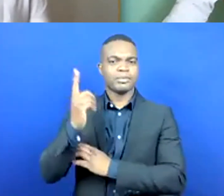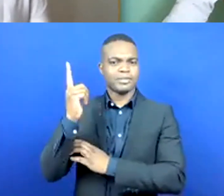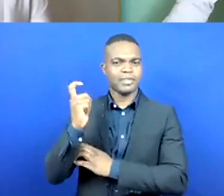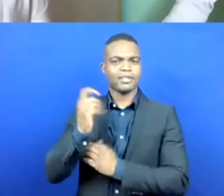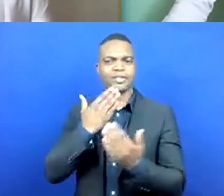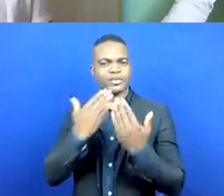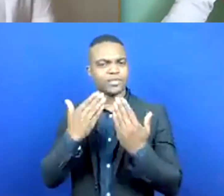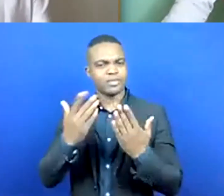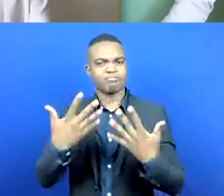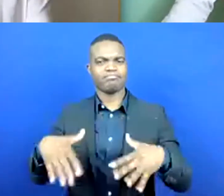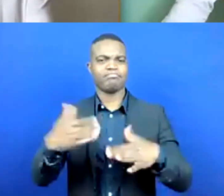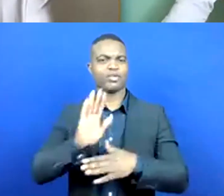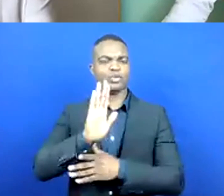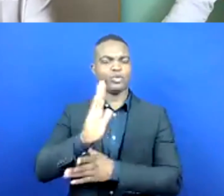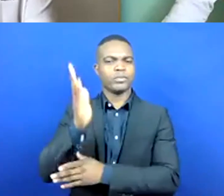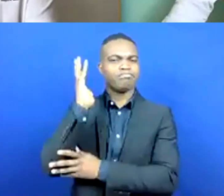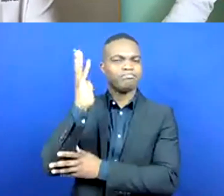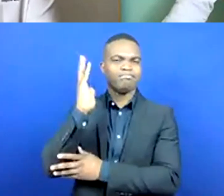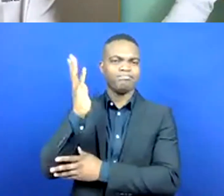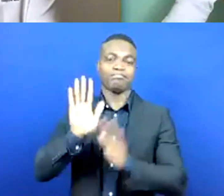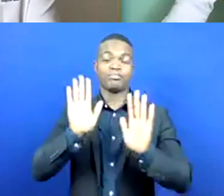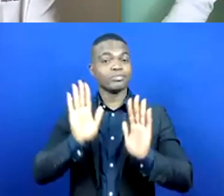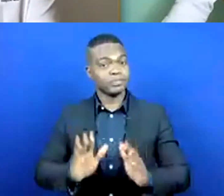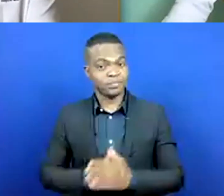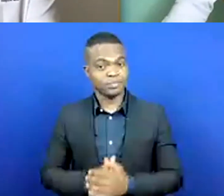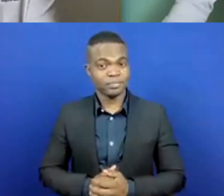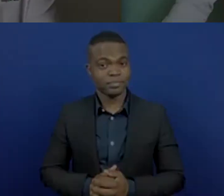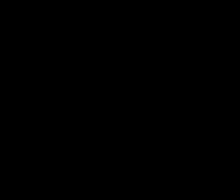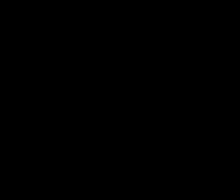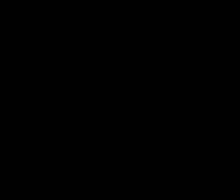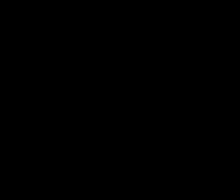feel. So in the interest of having a break before we go to the next session,